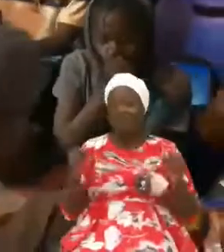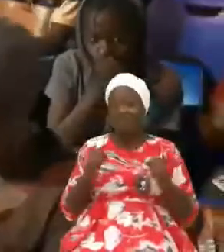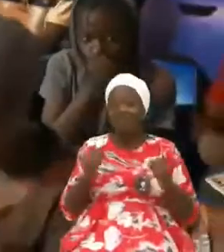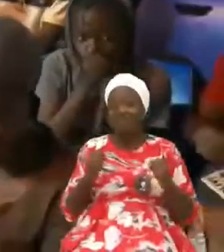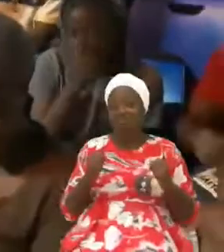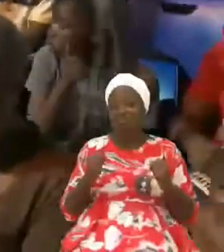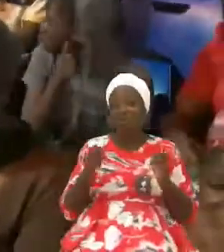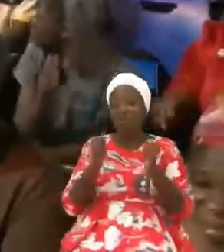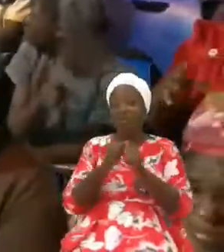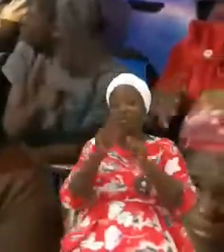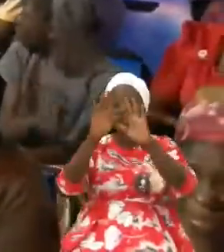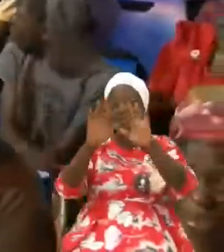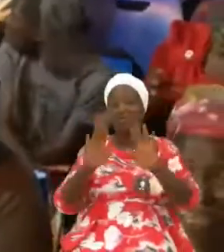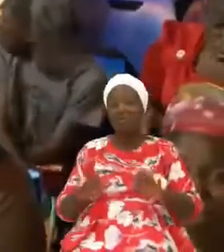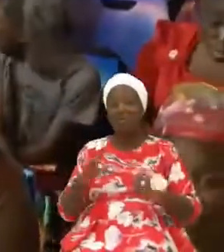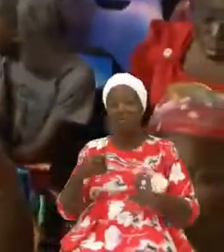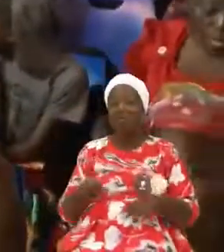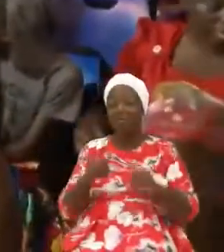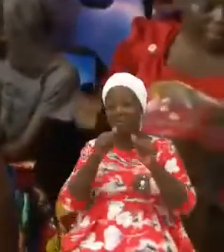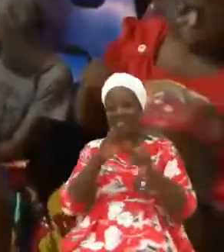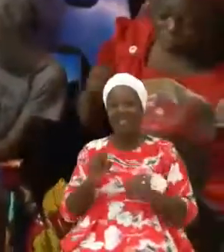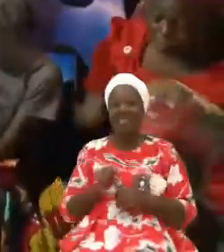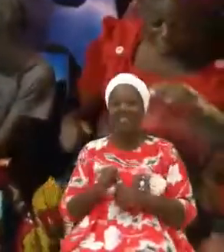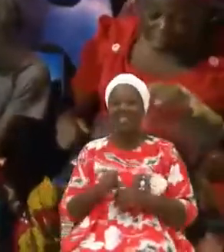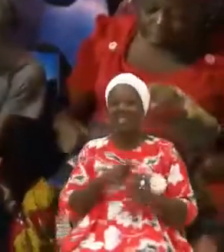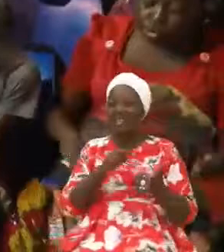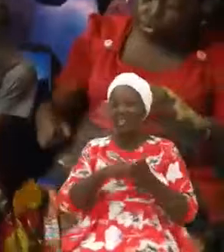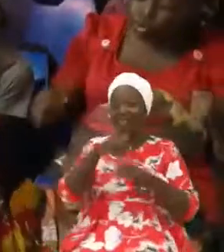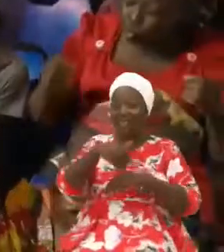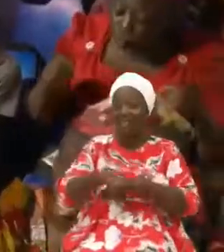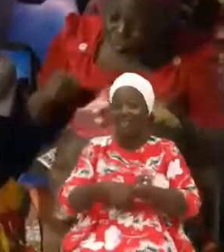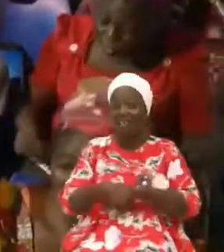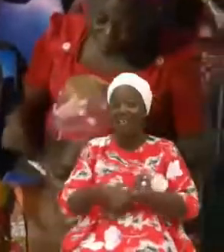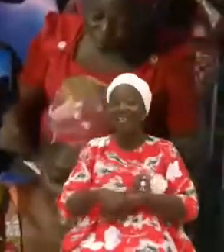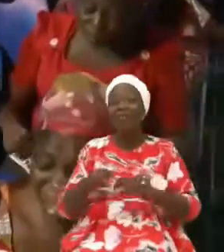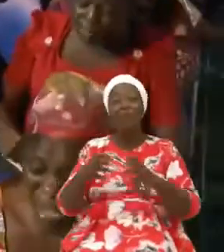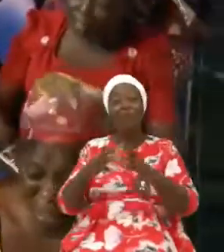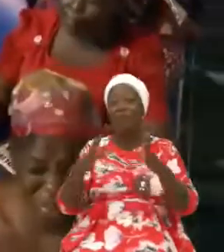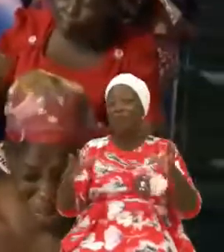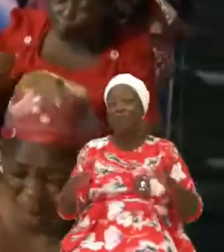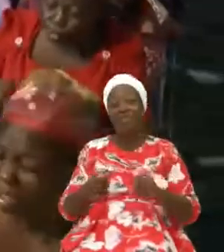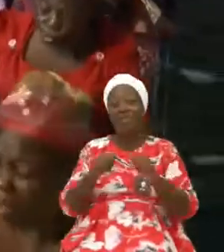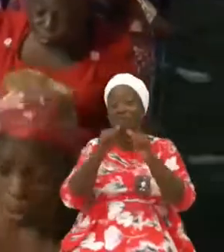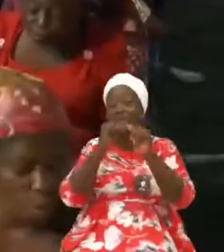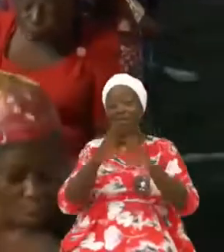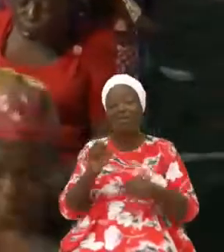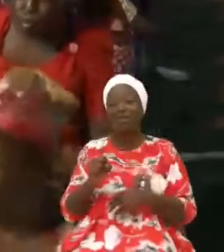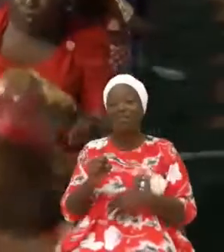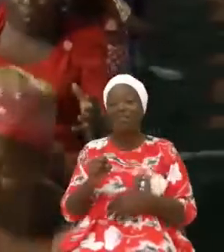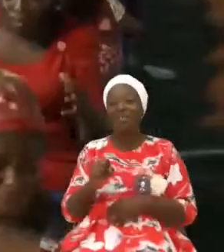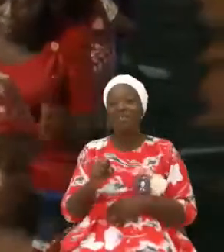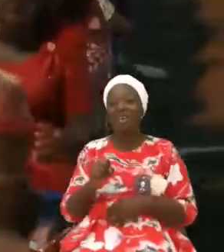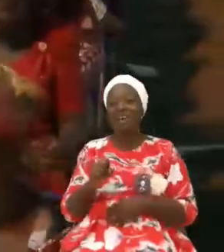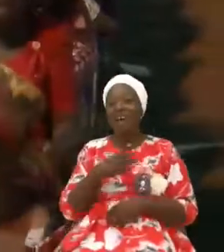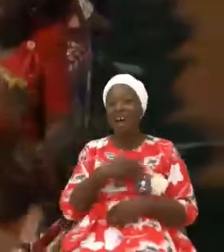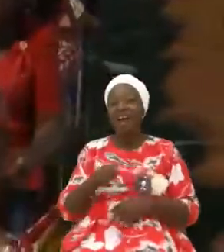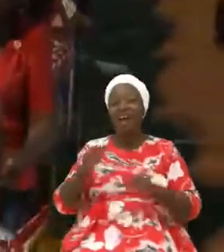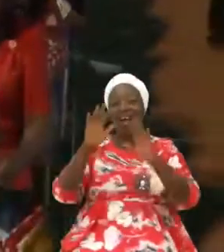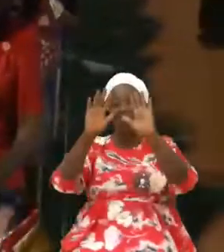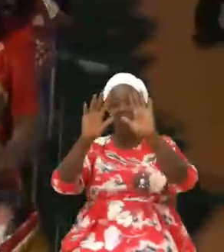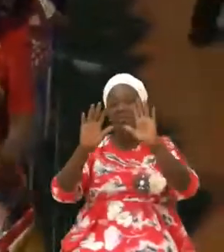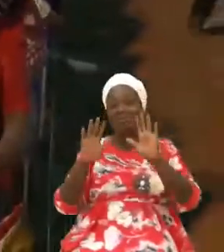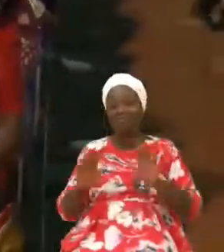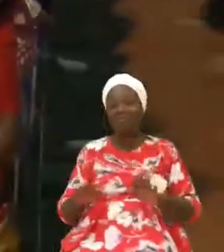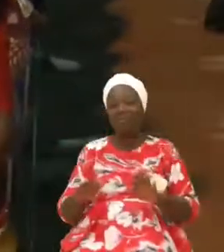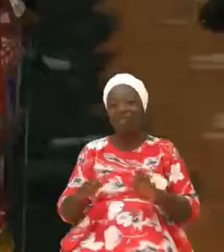wet with miracles of deliverances. Tonight, creative miracles. God is